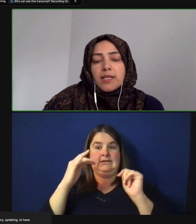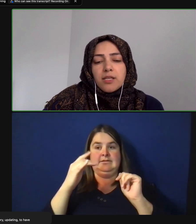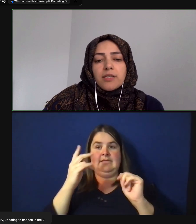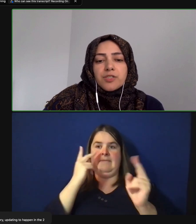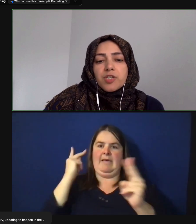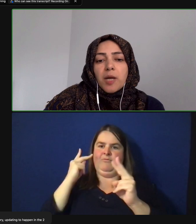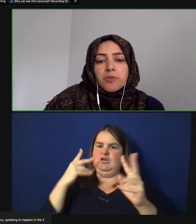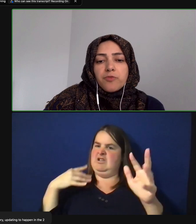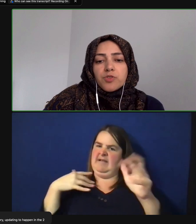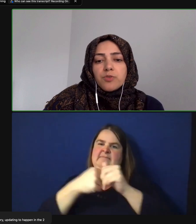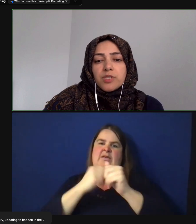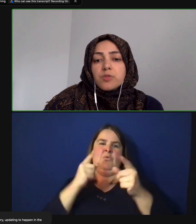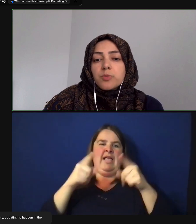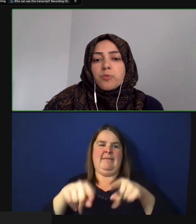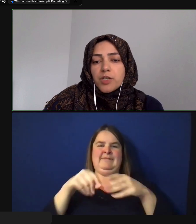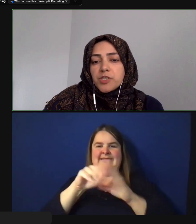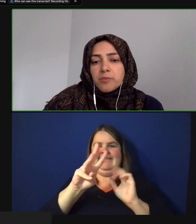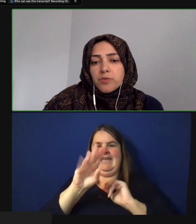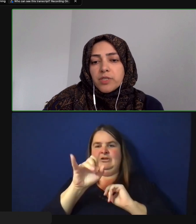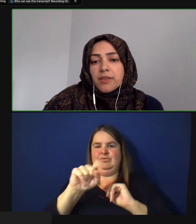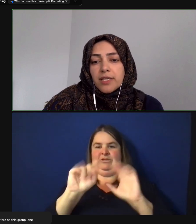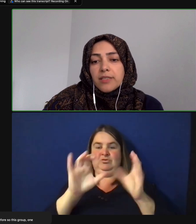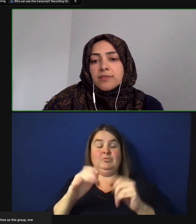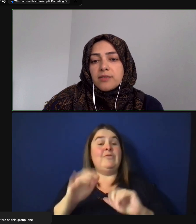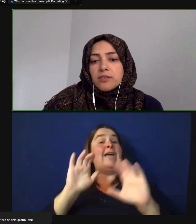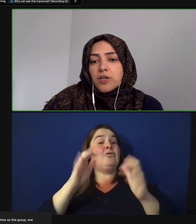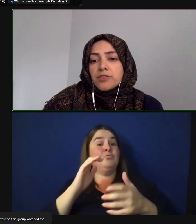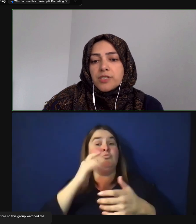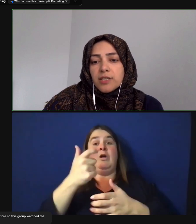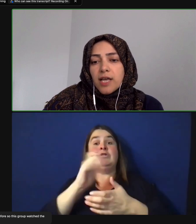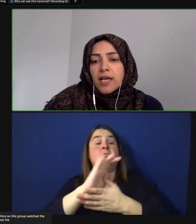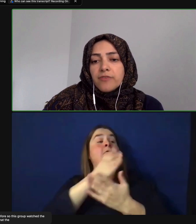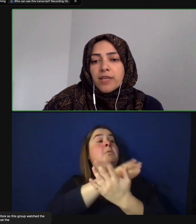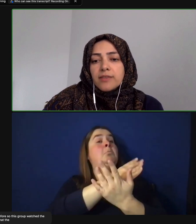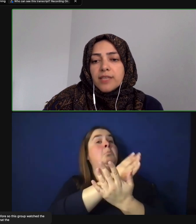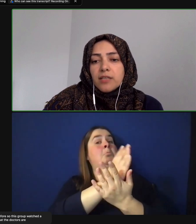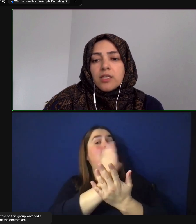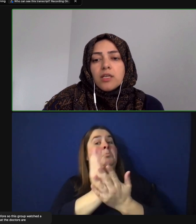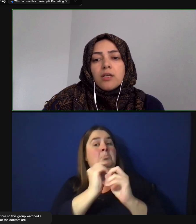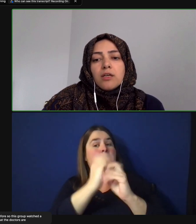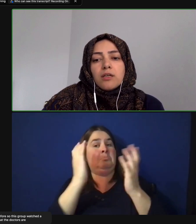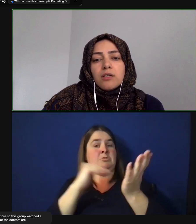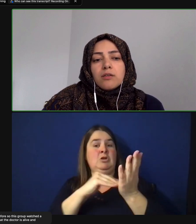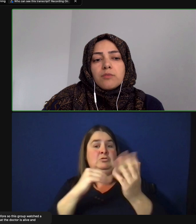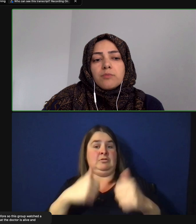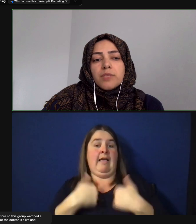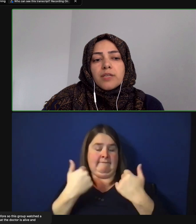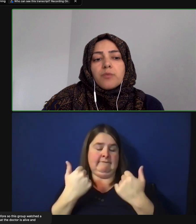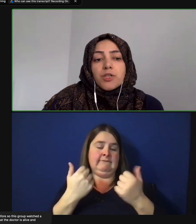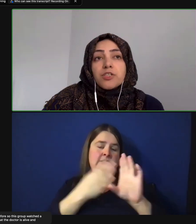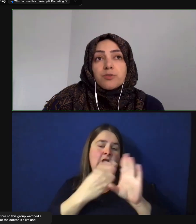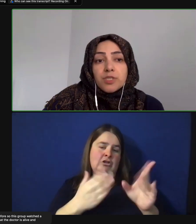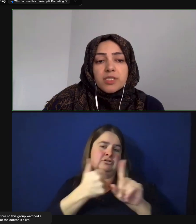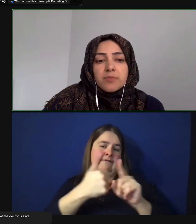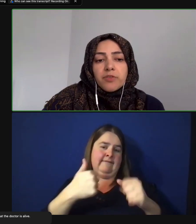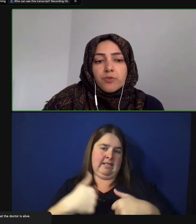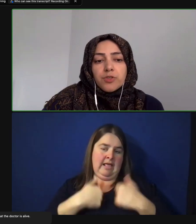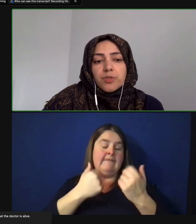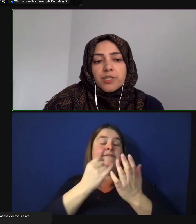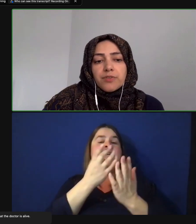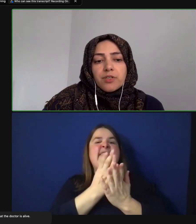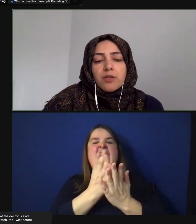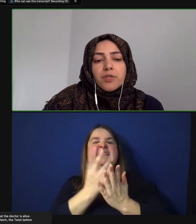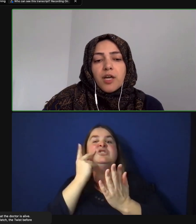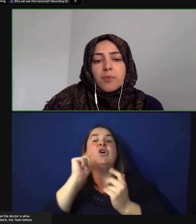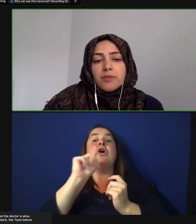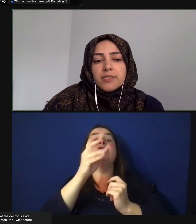group, as I described before. So this group watched the movie thinking that the doctor is alive, and then watched the twist before